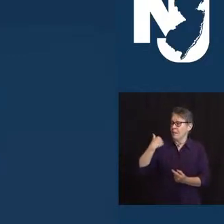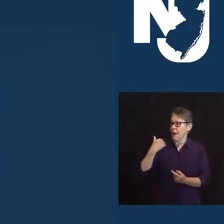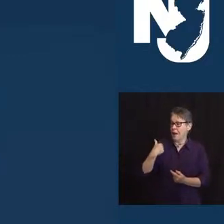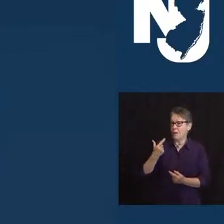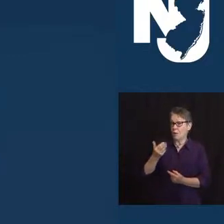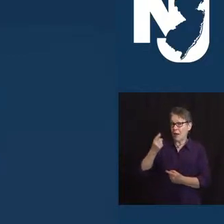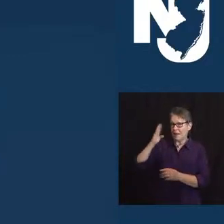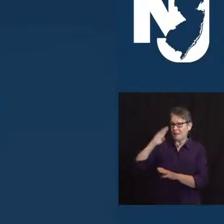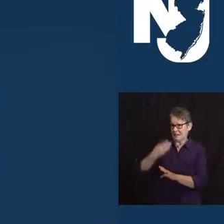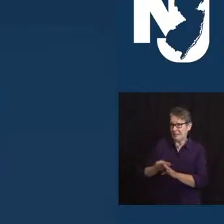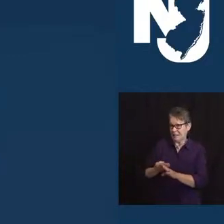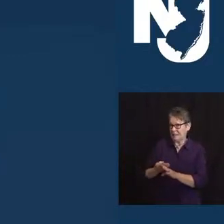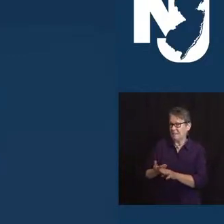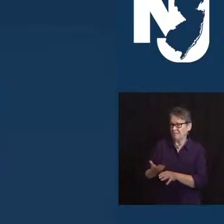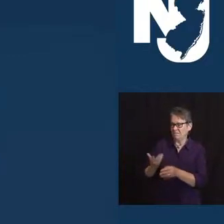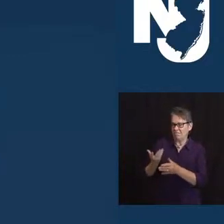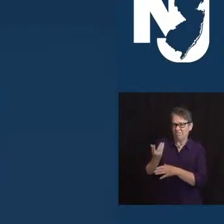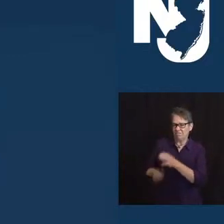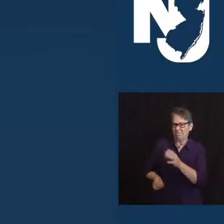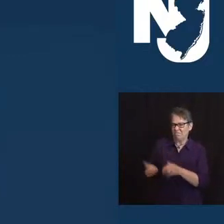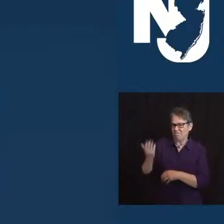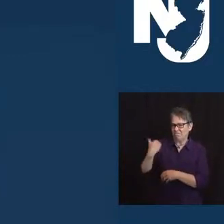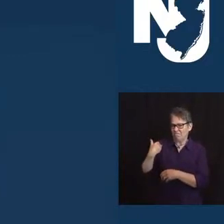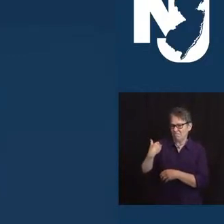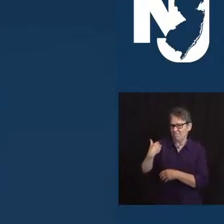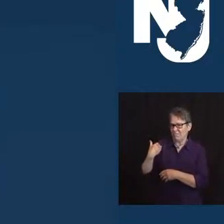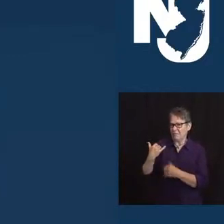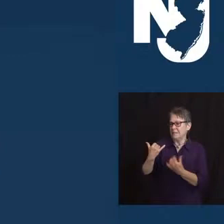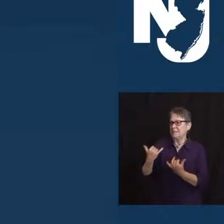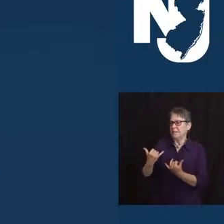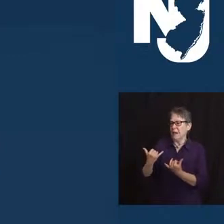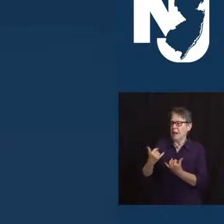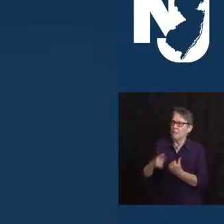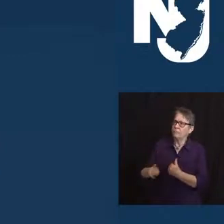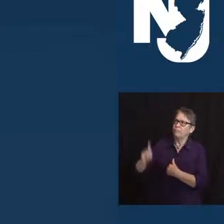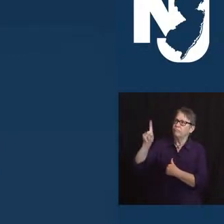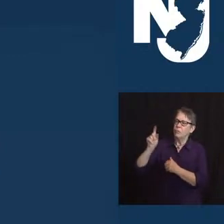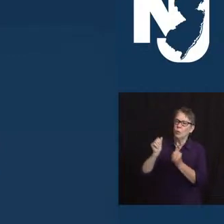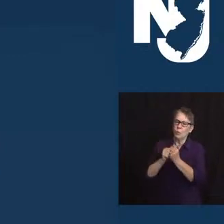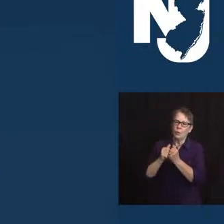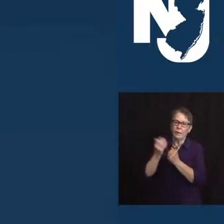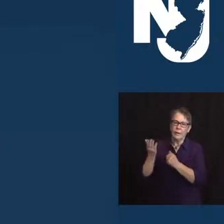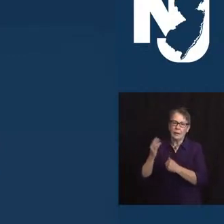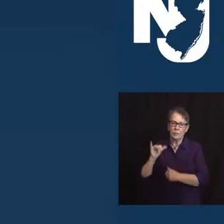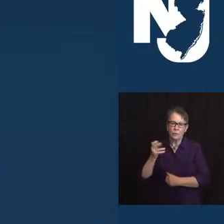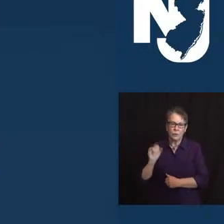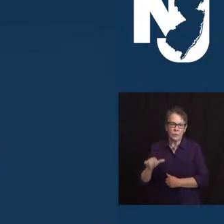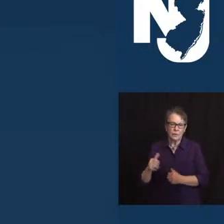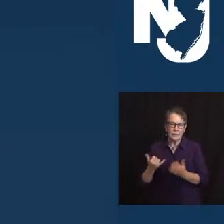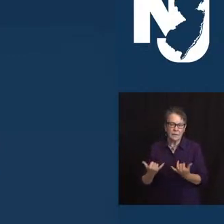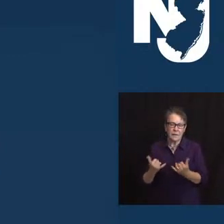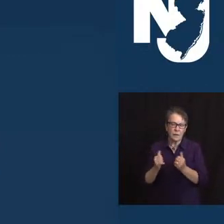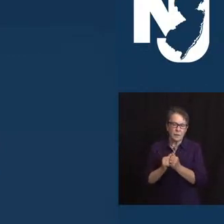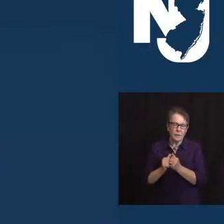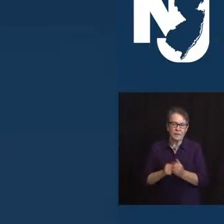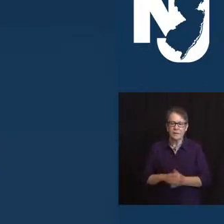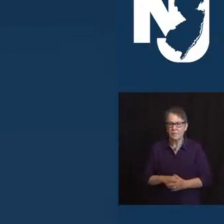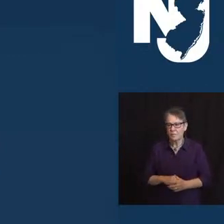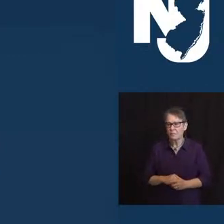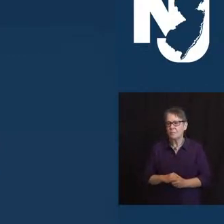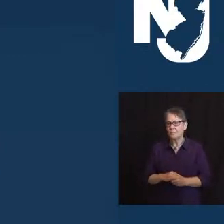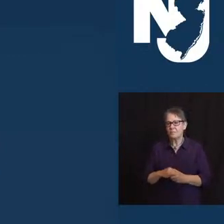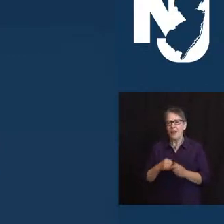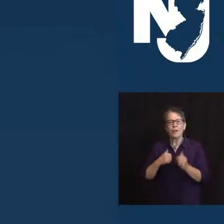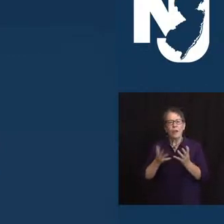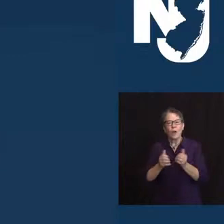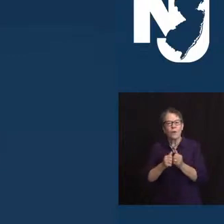bless his heart, at the age of 20. I spoke with wife Grace and daughter Christine on Wednesday, and you can't make this up. God bless them.